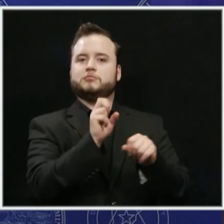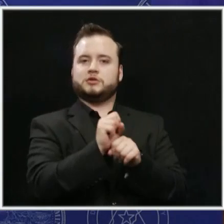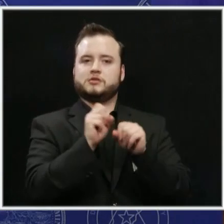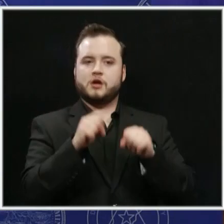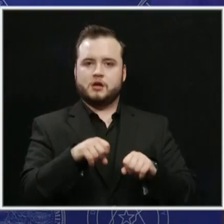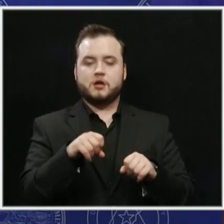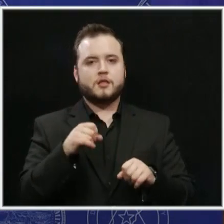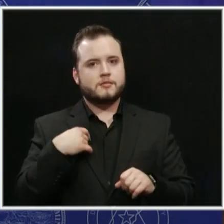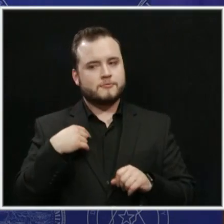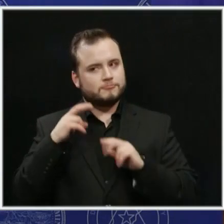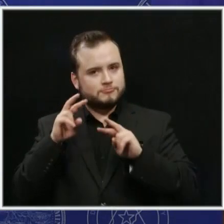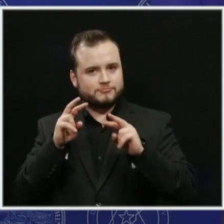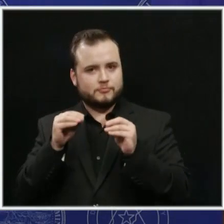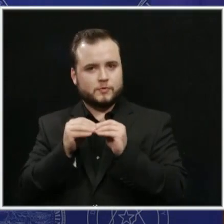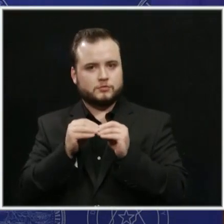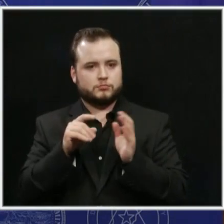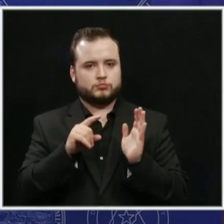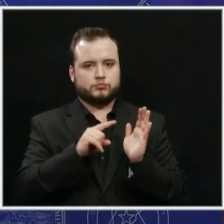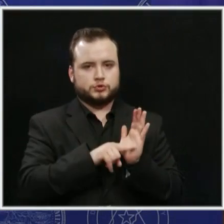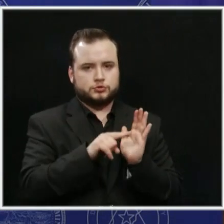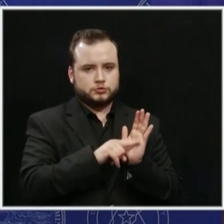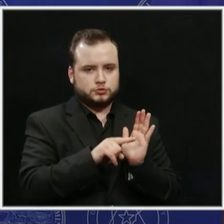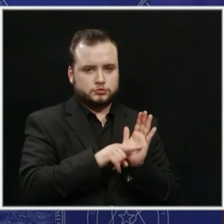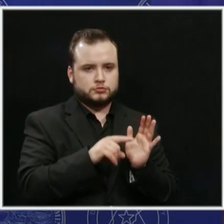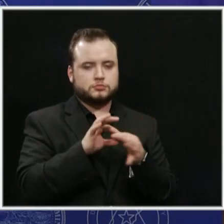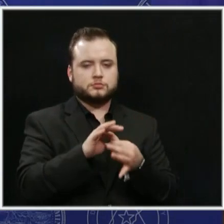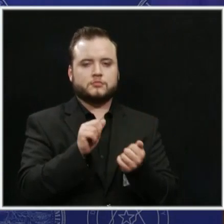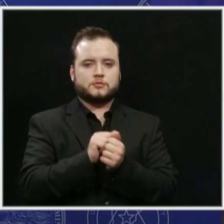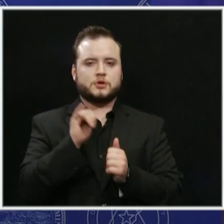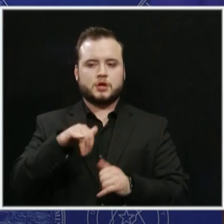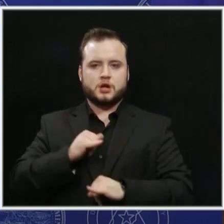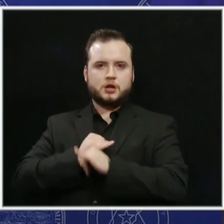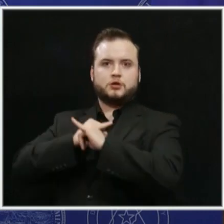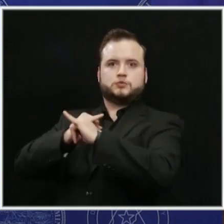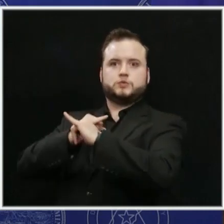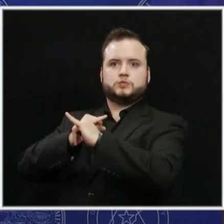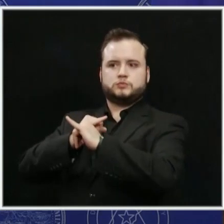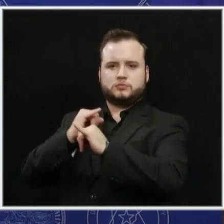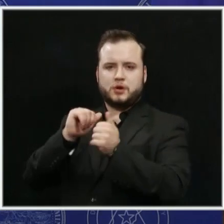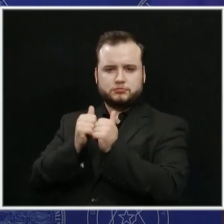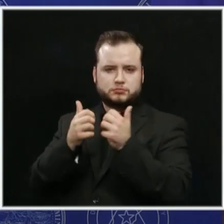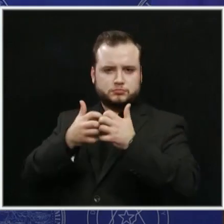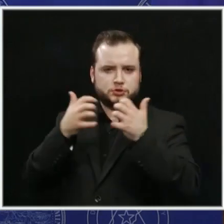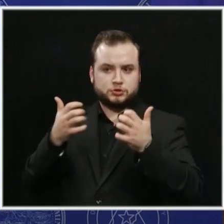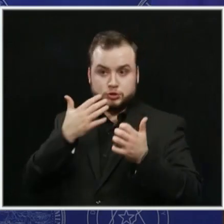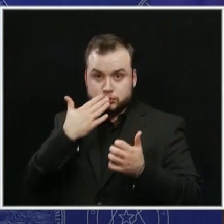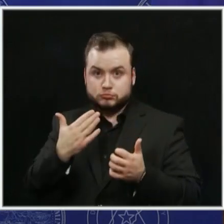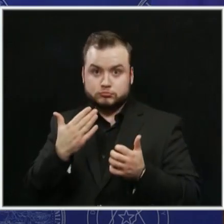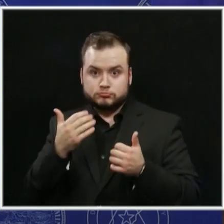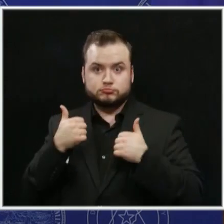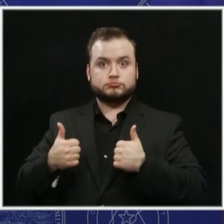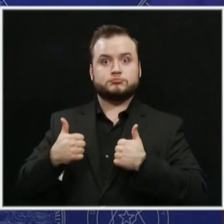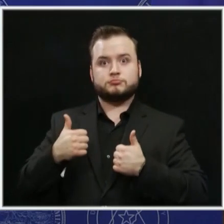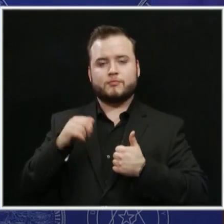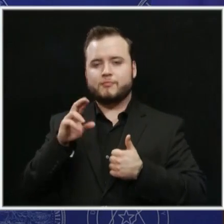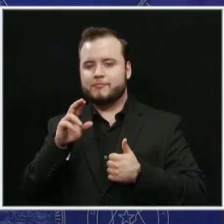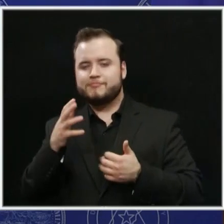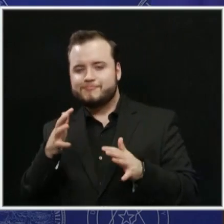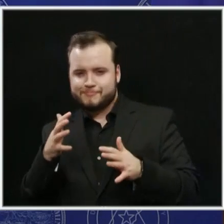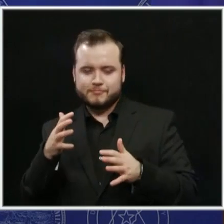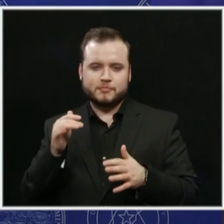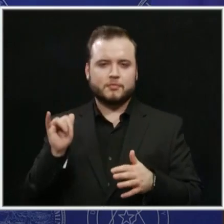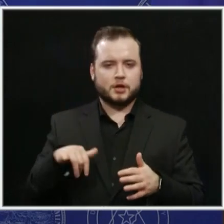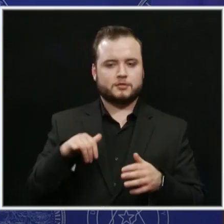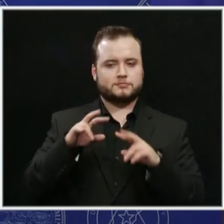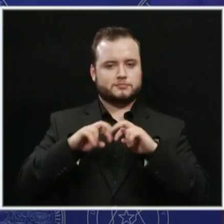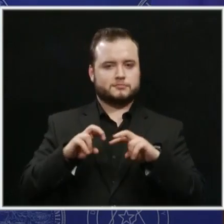much immunity an illness produces and when somebody's really safe. But that's the kind of testing. I think there's as